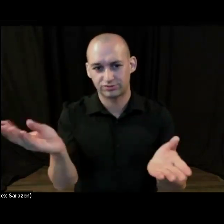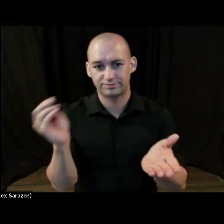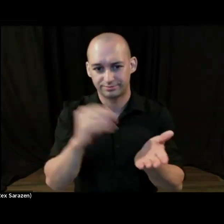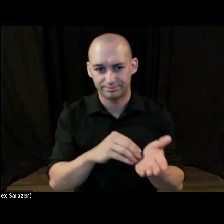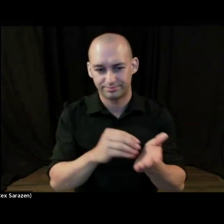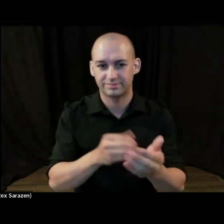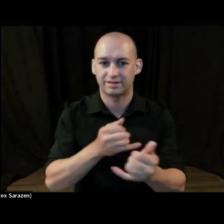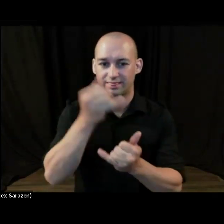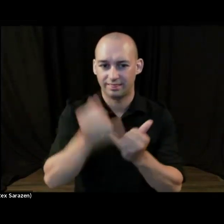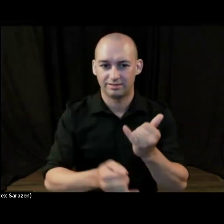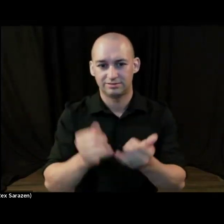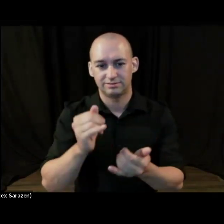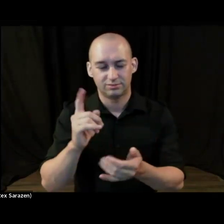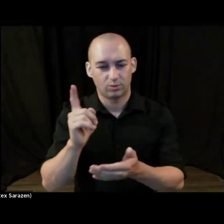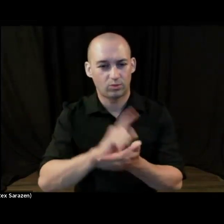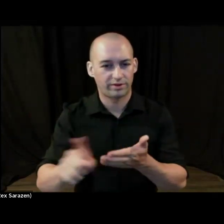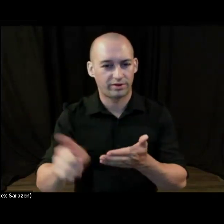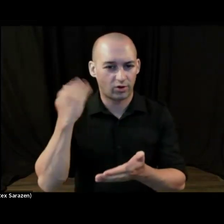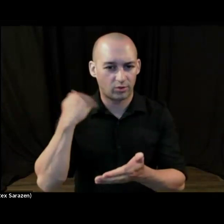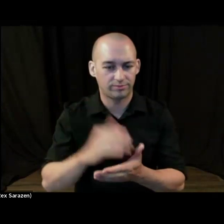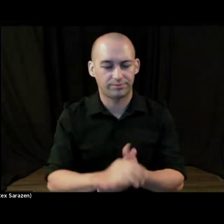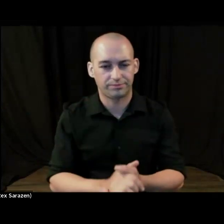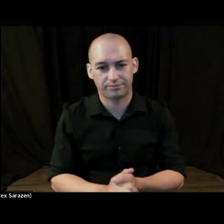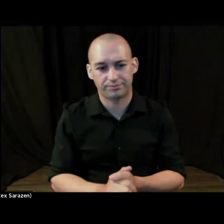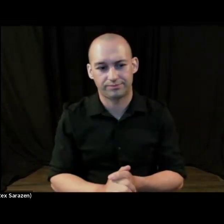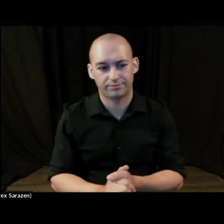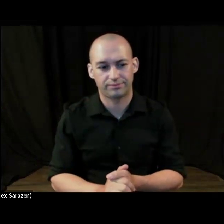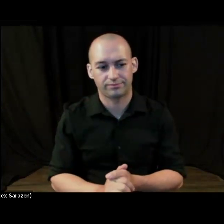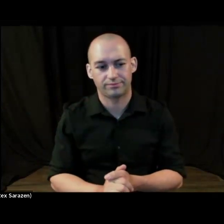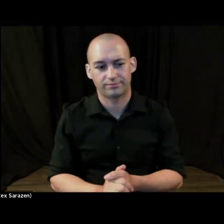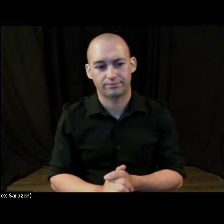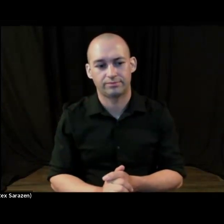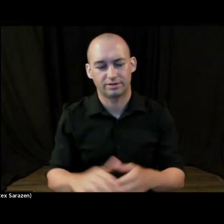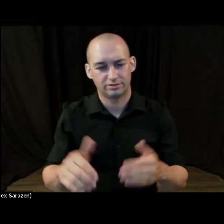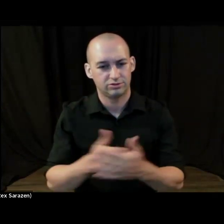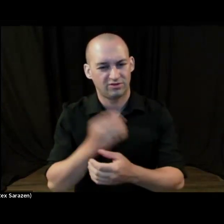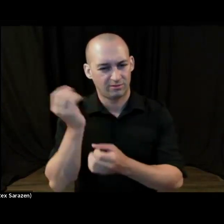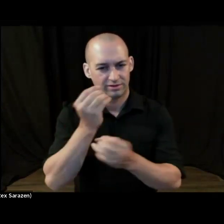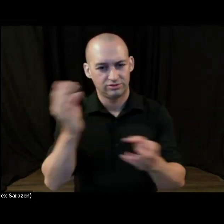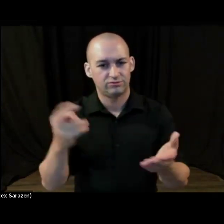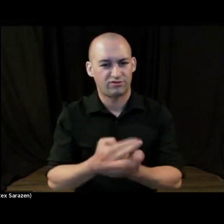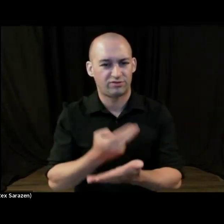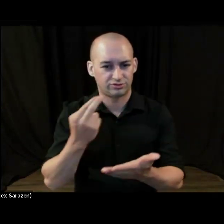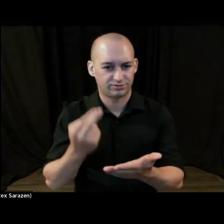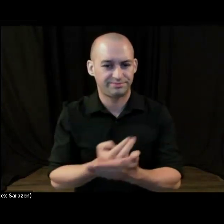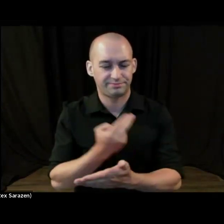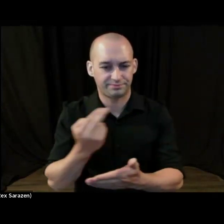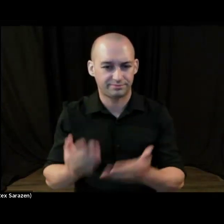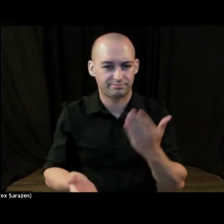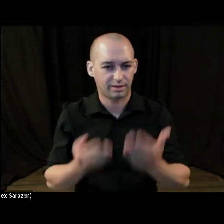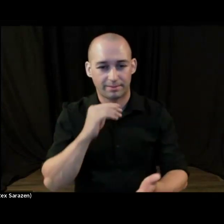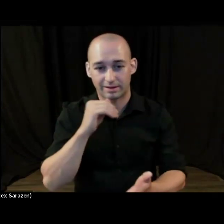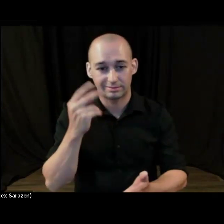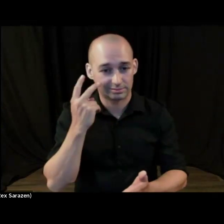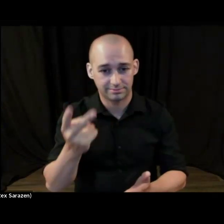week. So there's more information there that's been refreshed, that you may not have seen. So